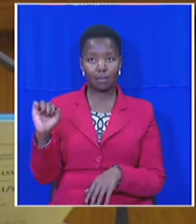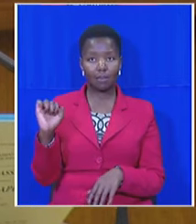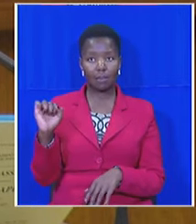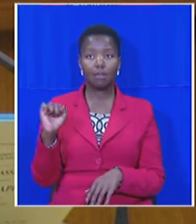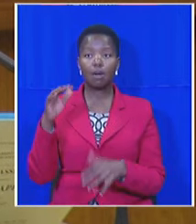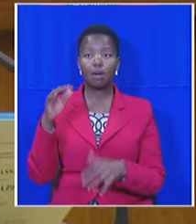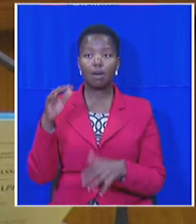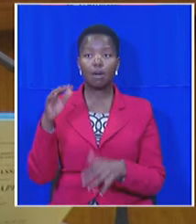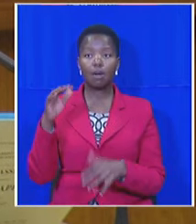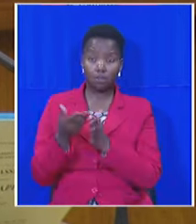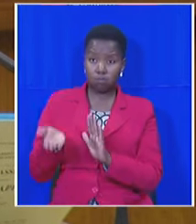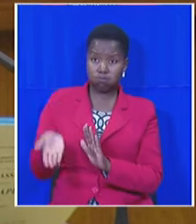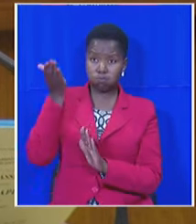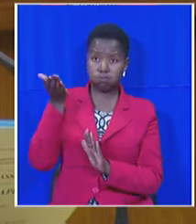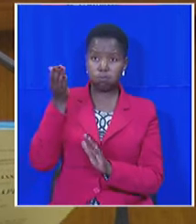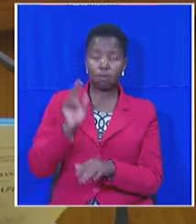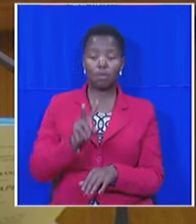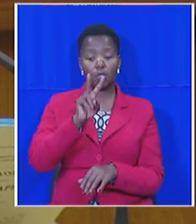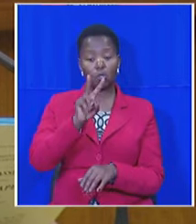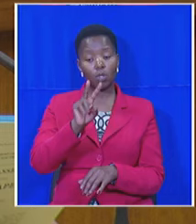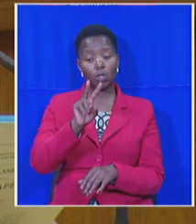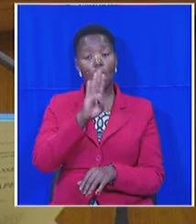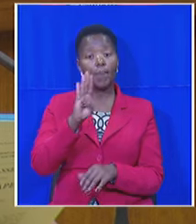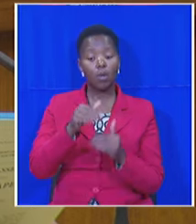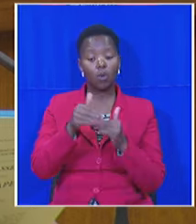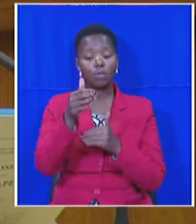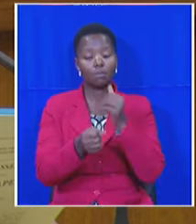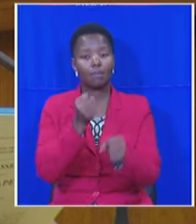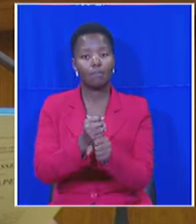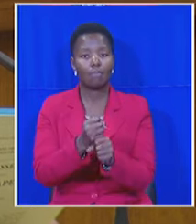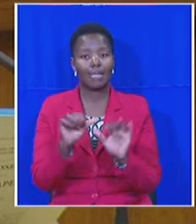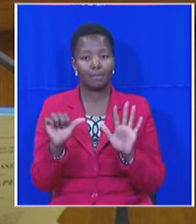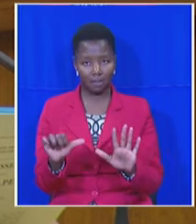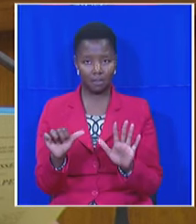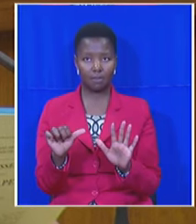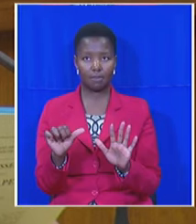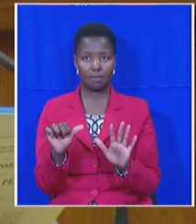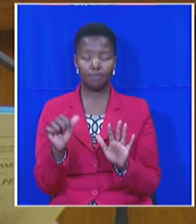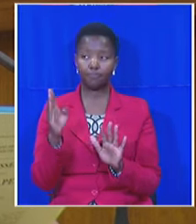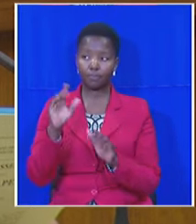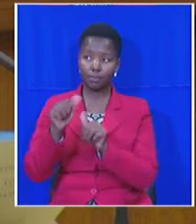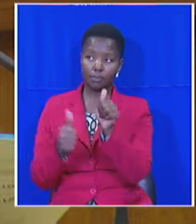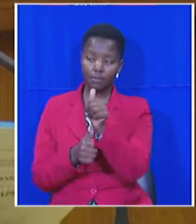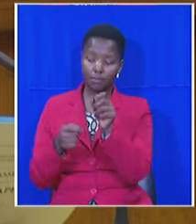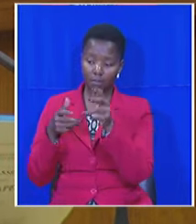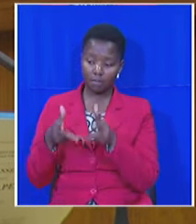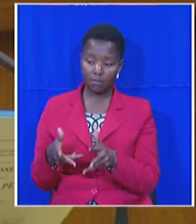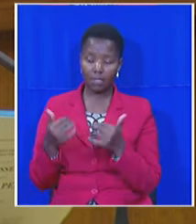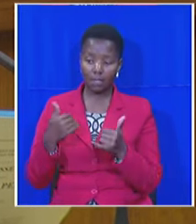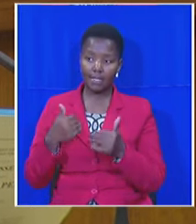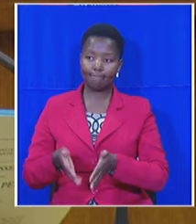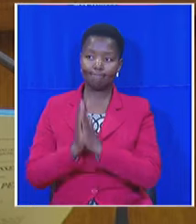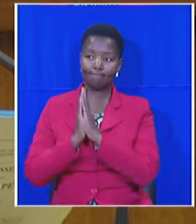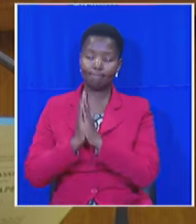to 24 billion over the next 6 years. Through you, Deputy Speaker, I ask the